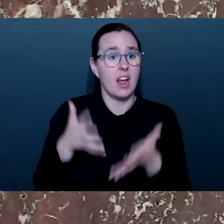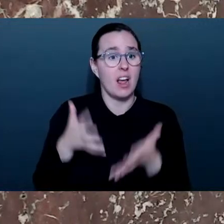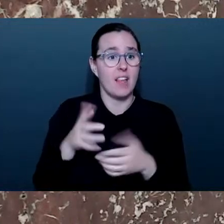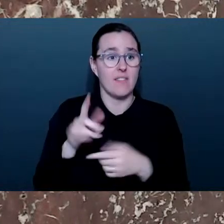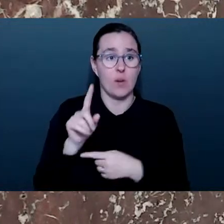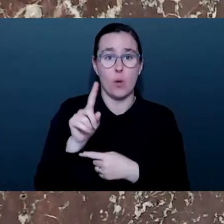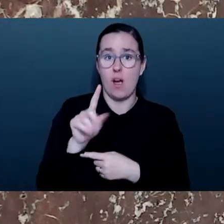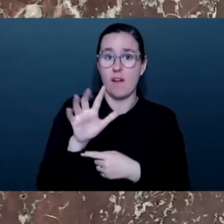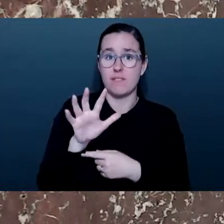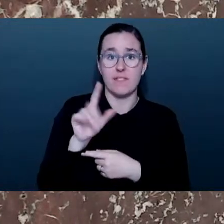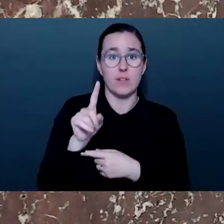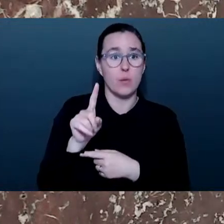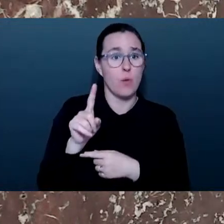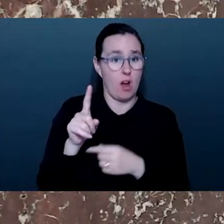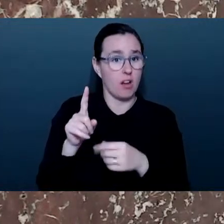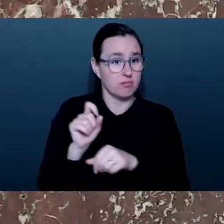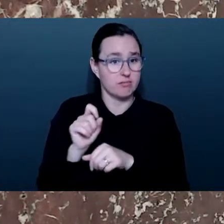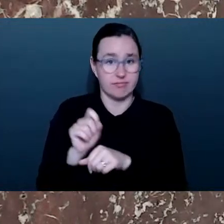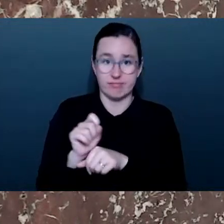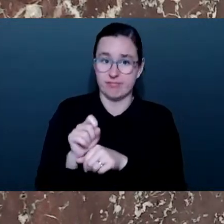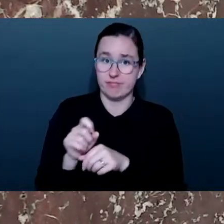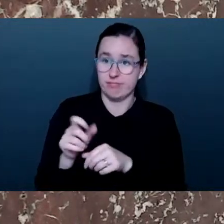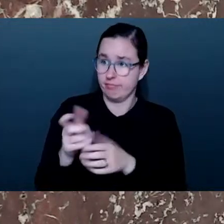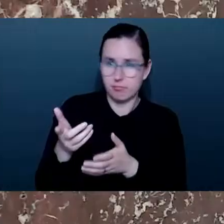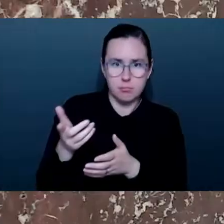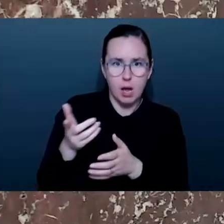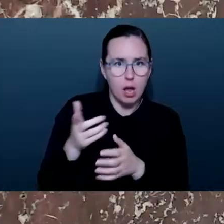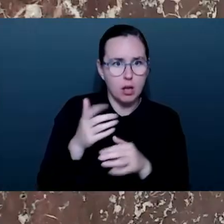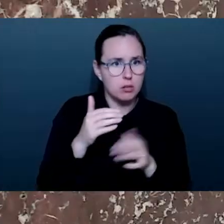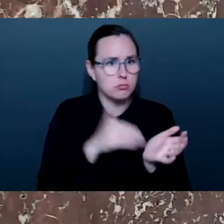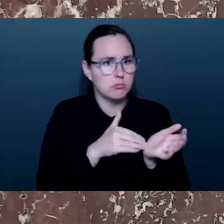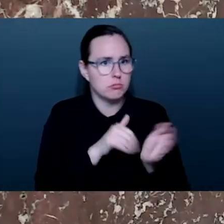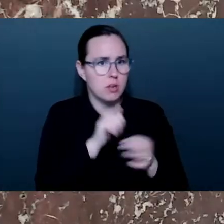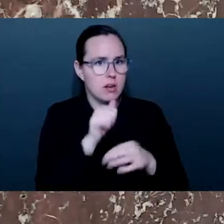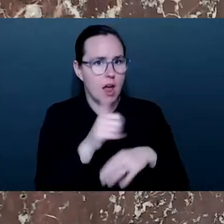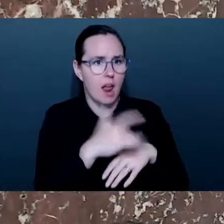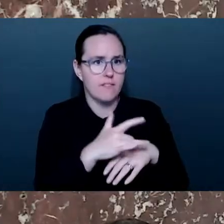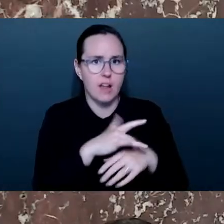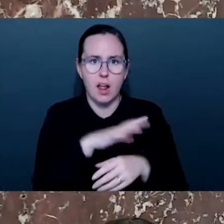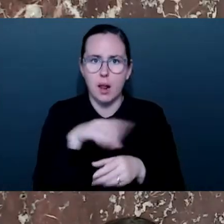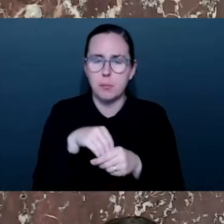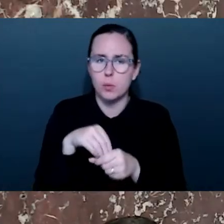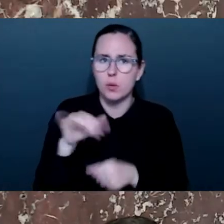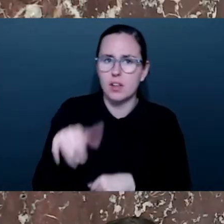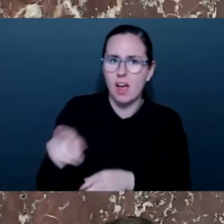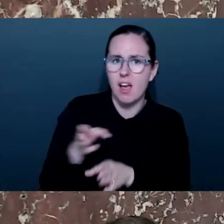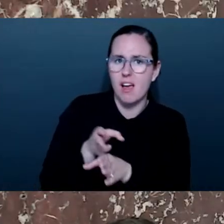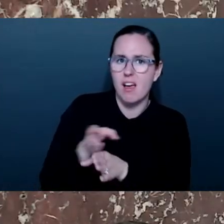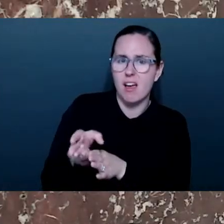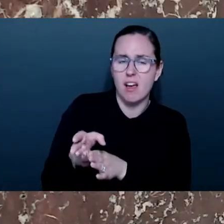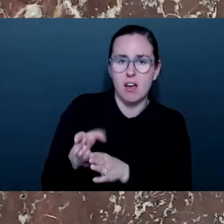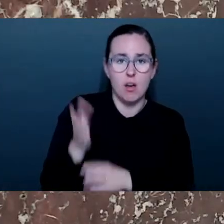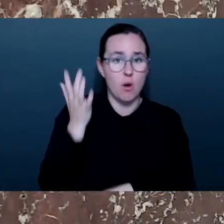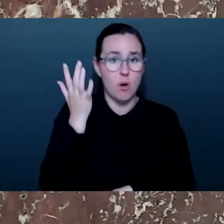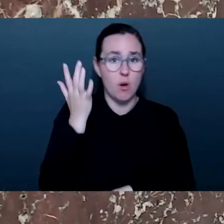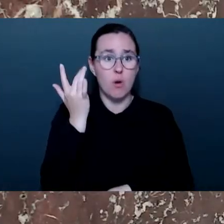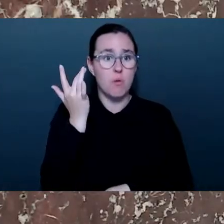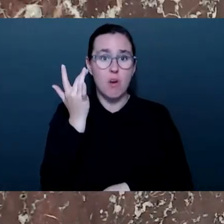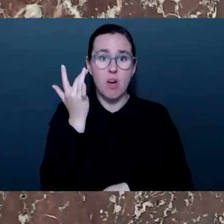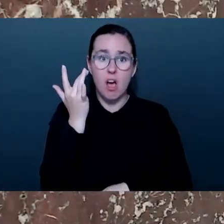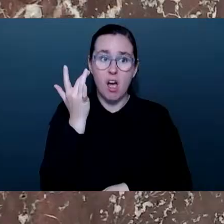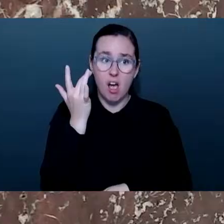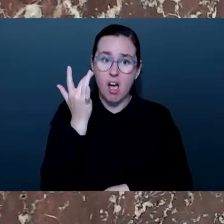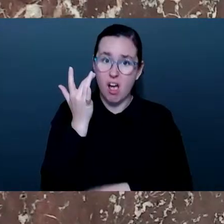BC. And here's what, and this is why it matters, Mr. Speaker, here's what Ian Tate, the Ambulance Paramedics of BC Union Communications Director,